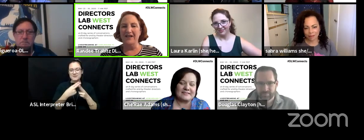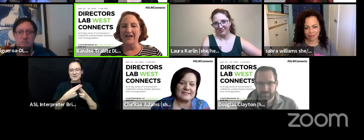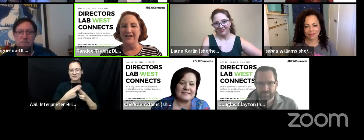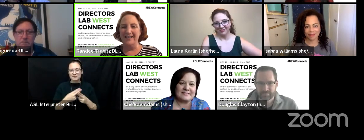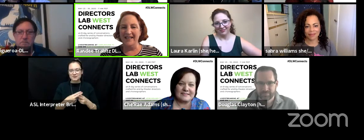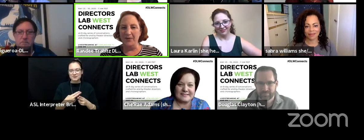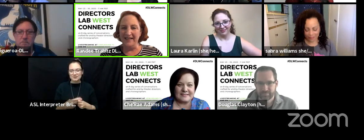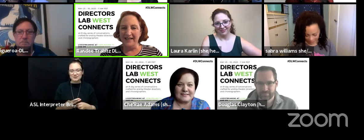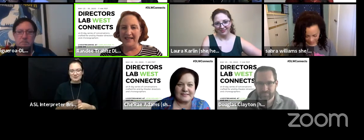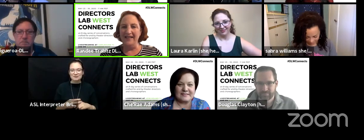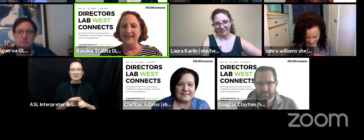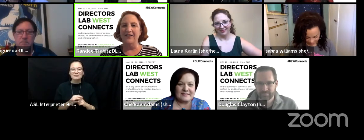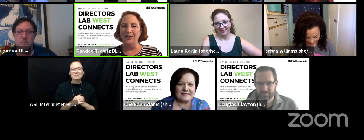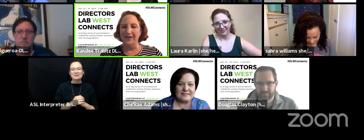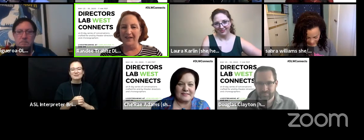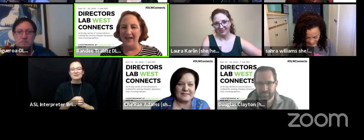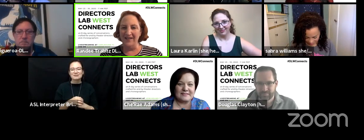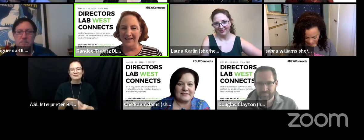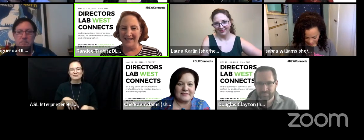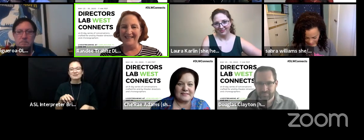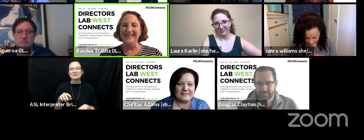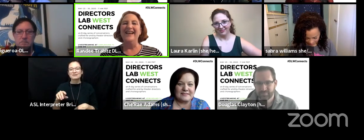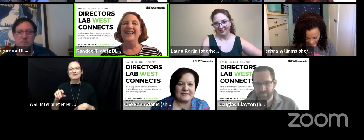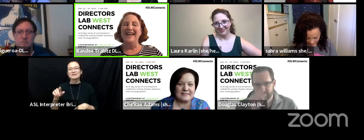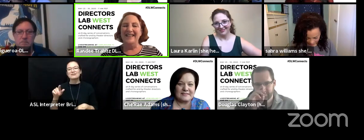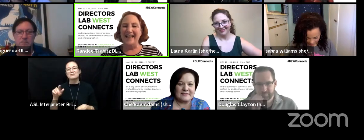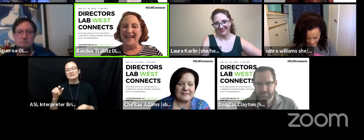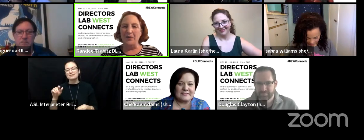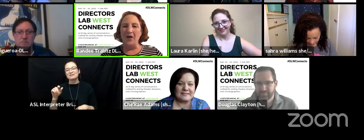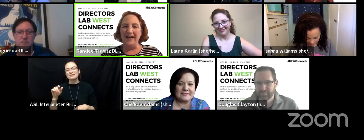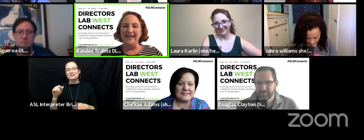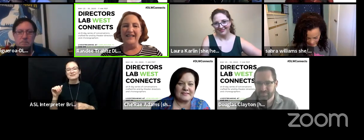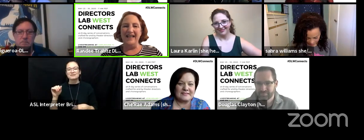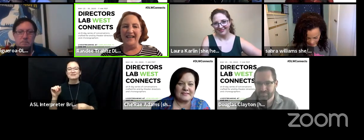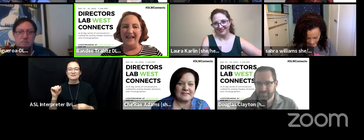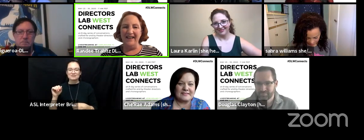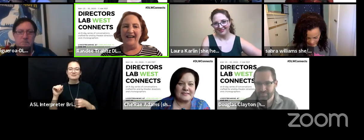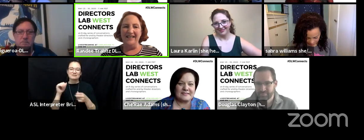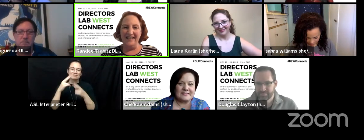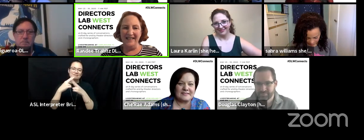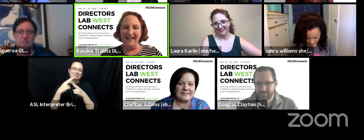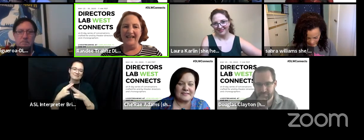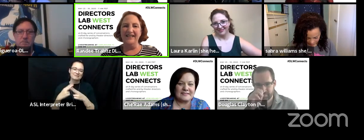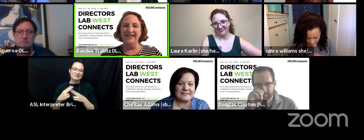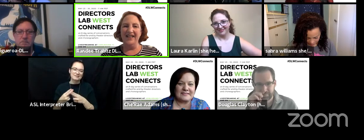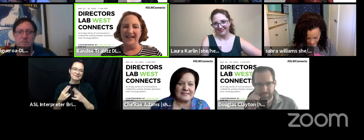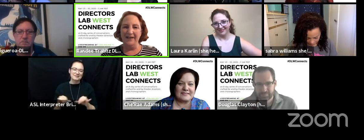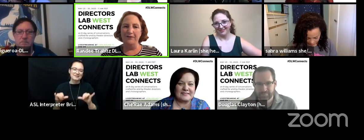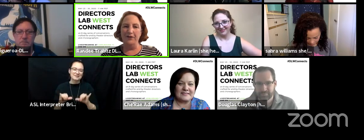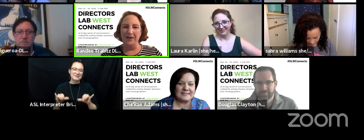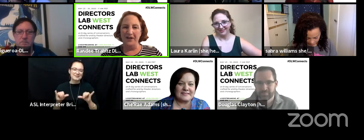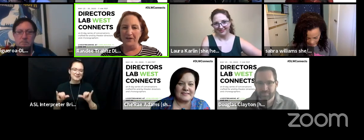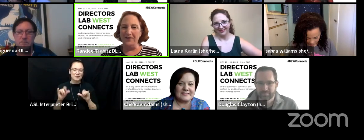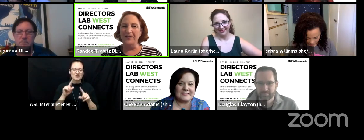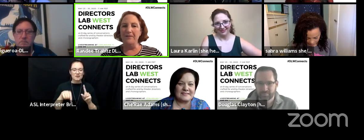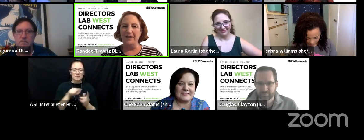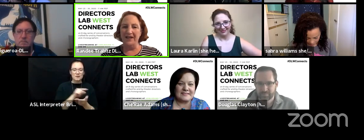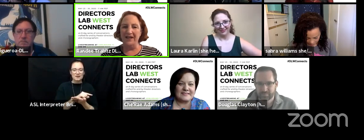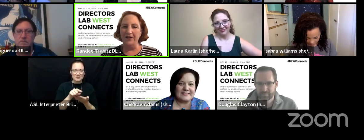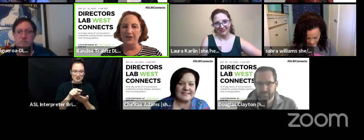James, Carly D. Weckstein, Laurel Lawson, Diana Wyenn, Daniela Atencia, Gianna